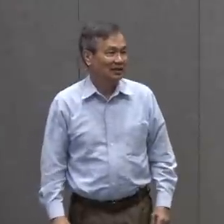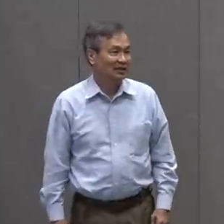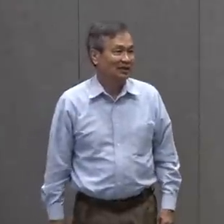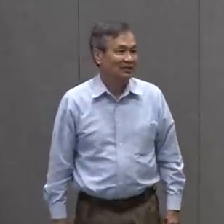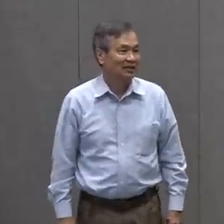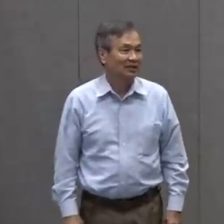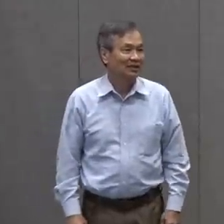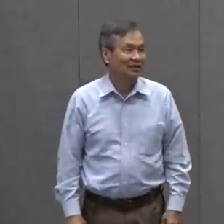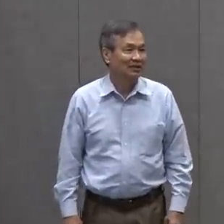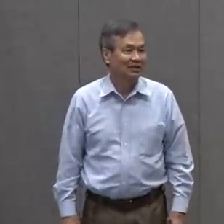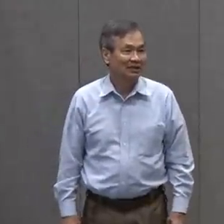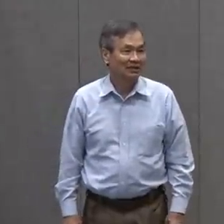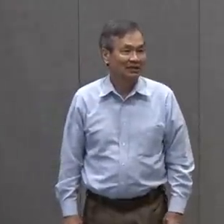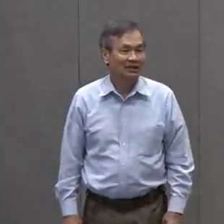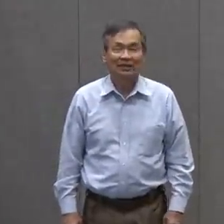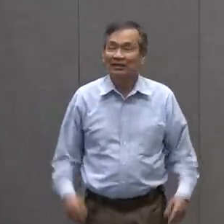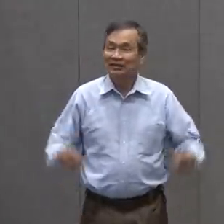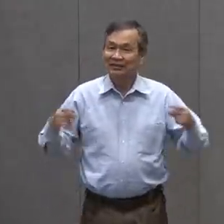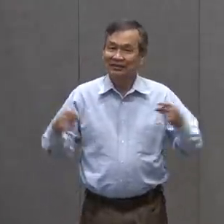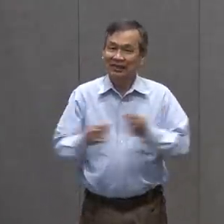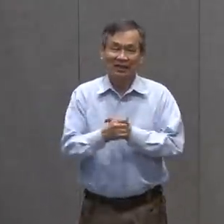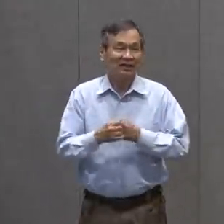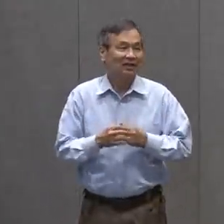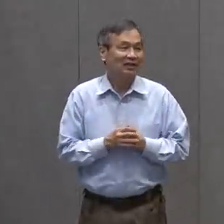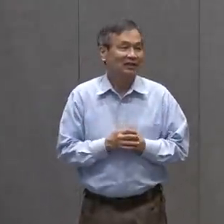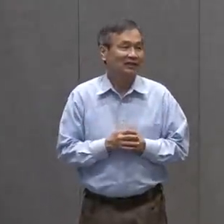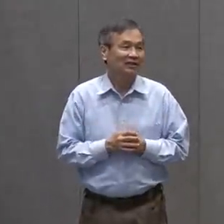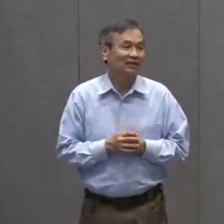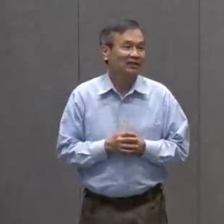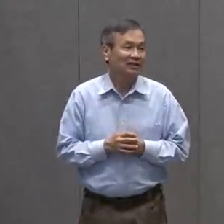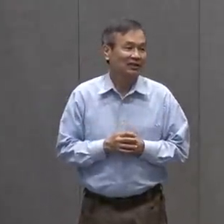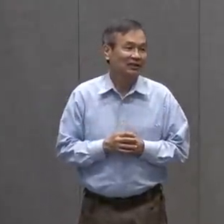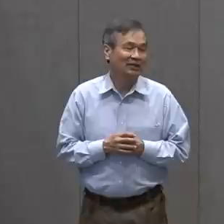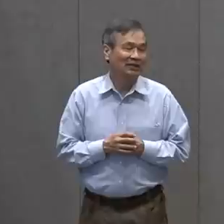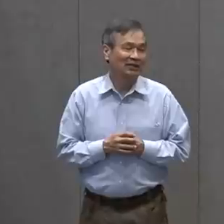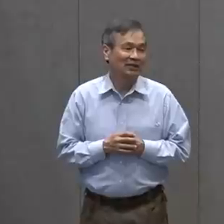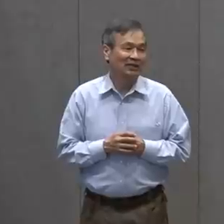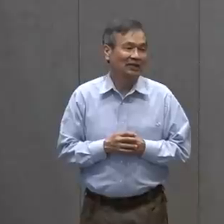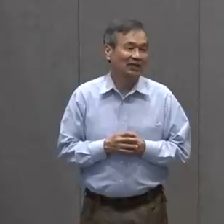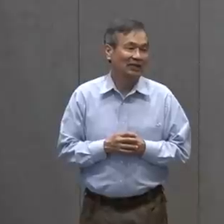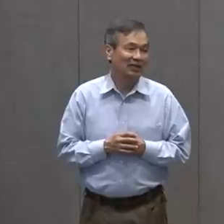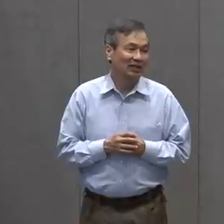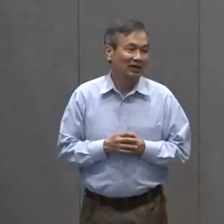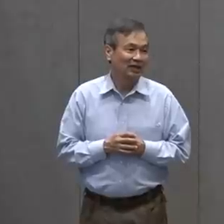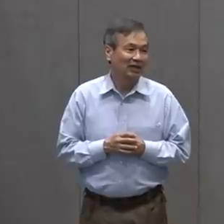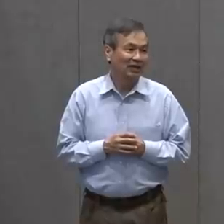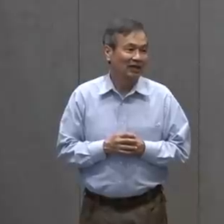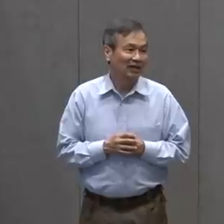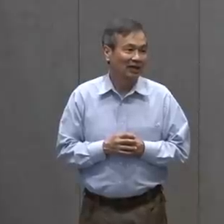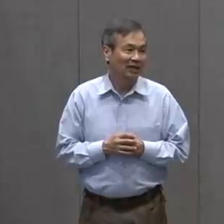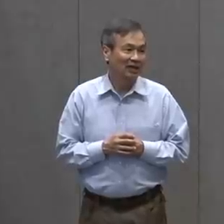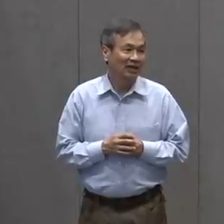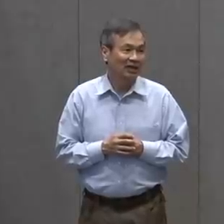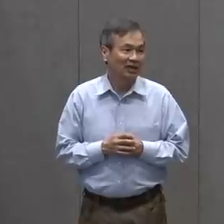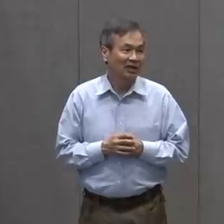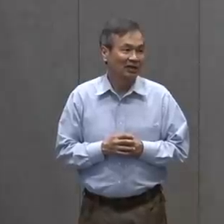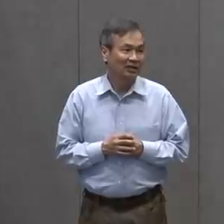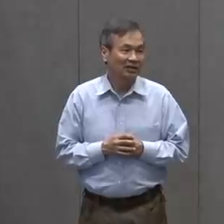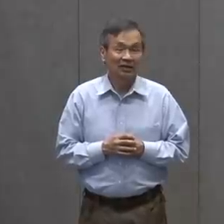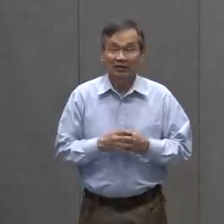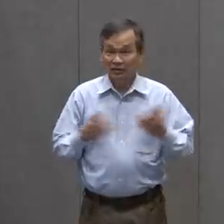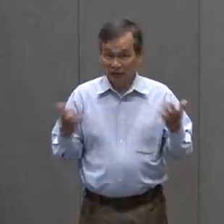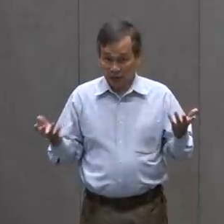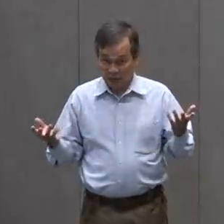Darn. I was thinking it, but it wasn't happening. It wasn't the same thing. My dice don't like me today. Okay,